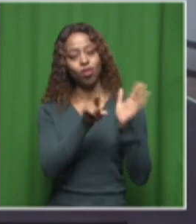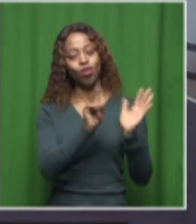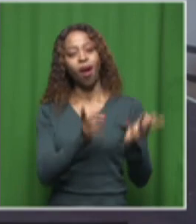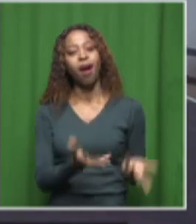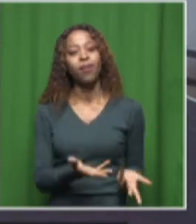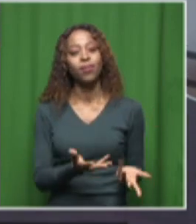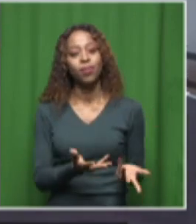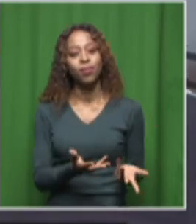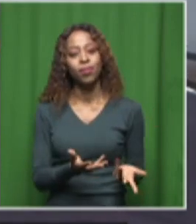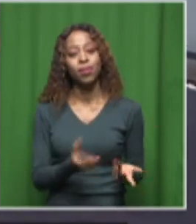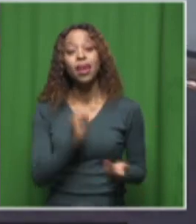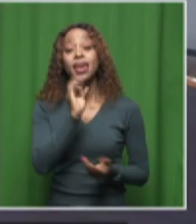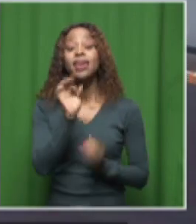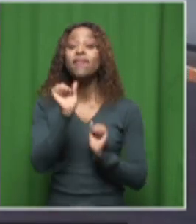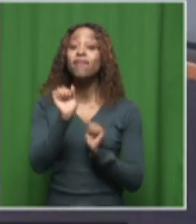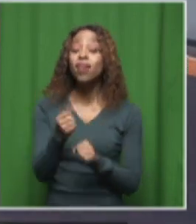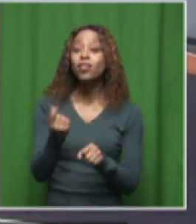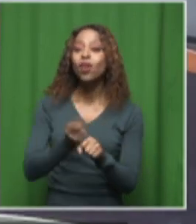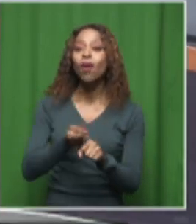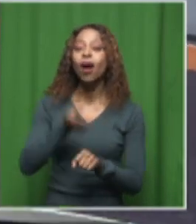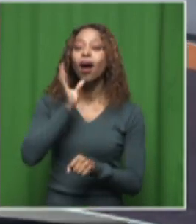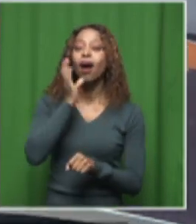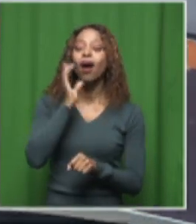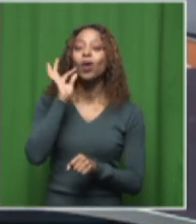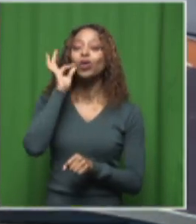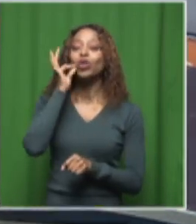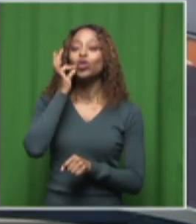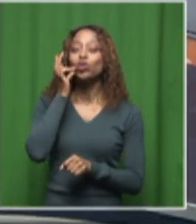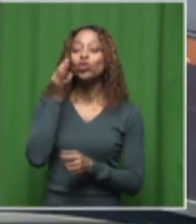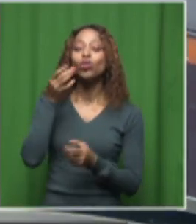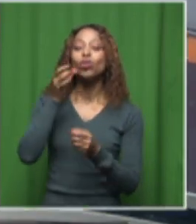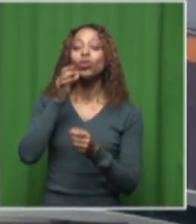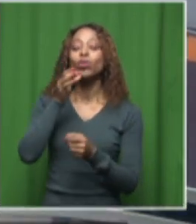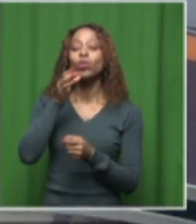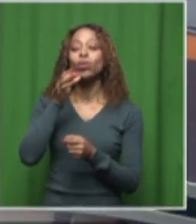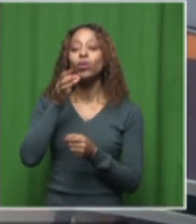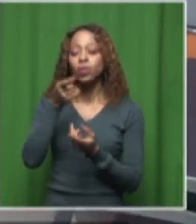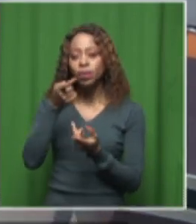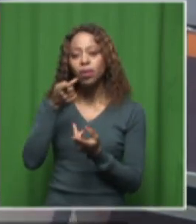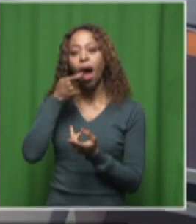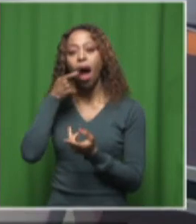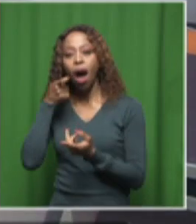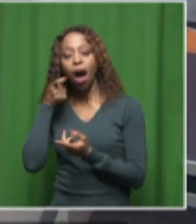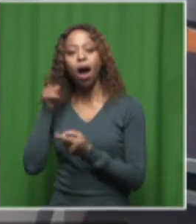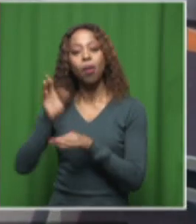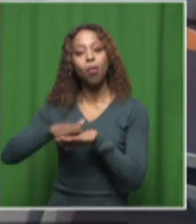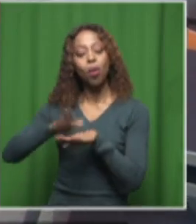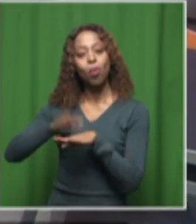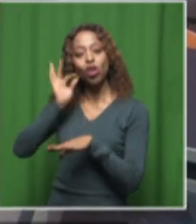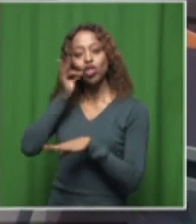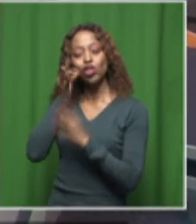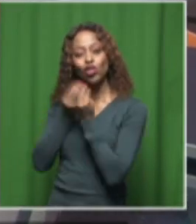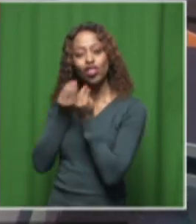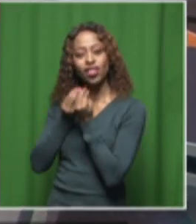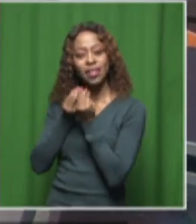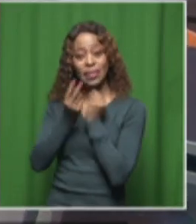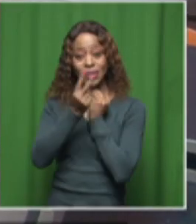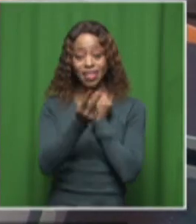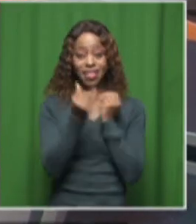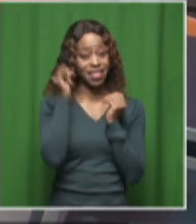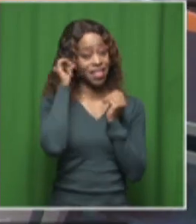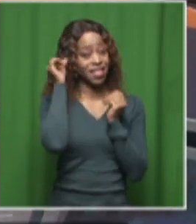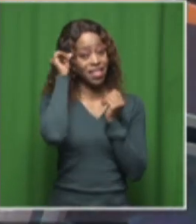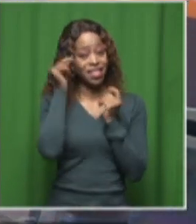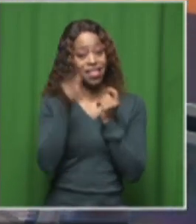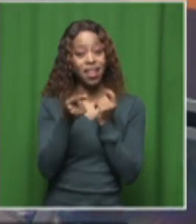because now if they're always downing it with sugary things, their palate will be drawn to more sugary things, and that's you see how adults are now